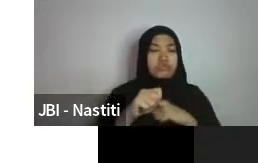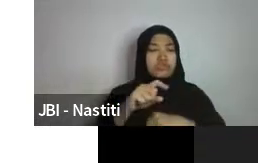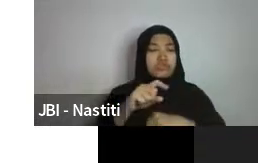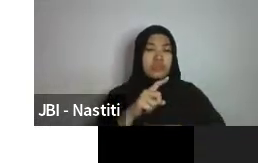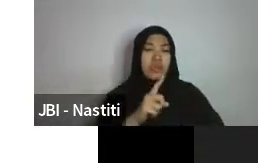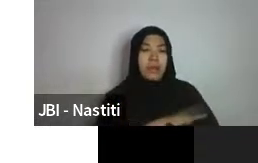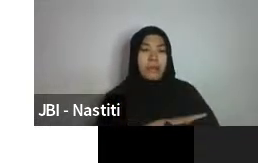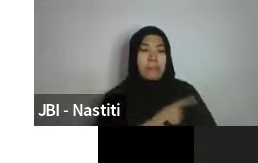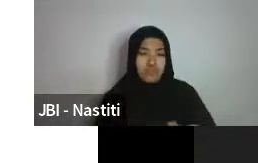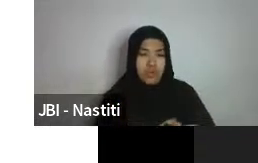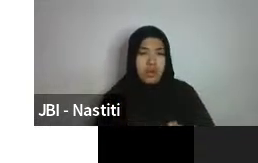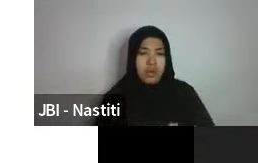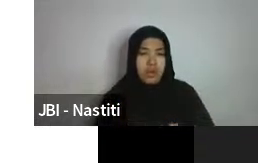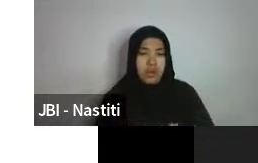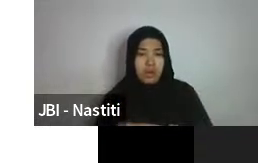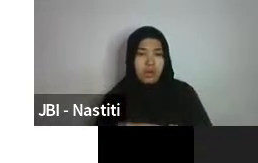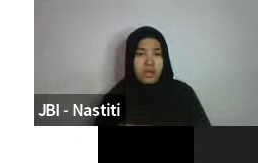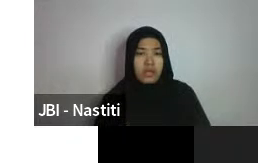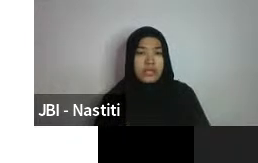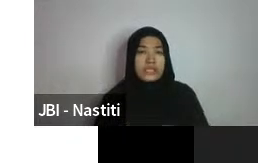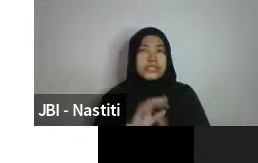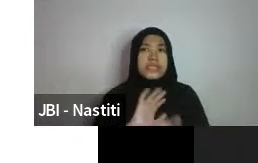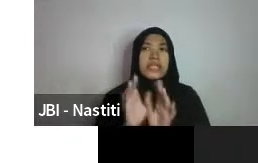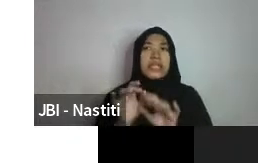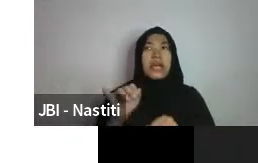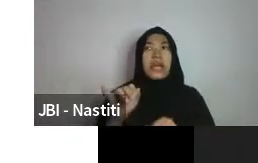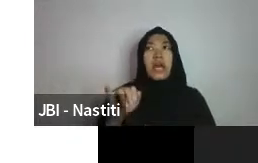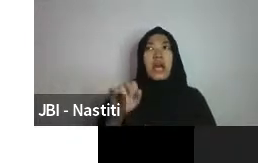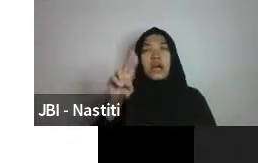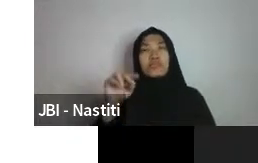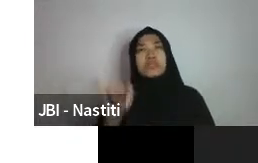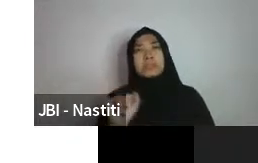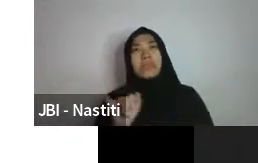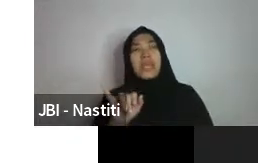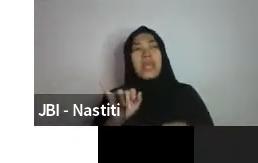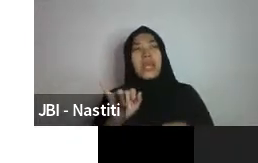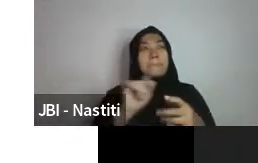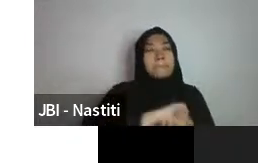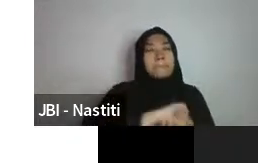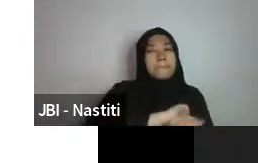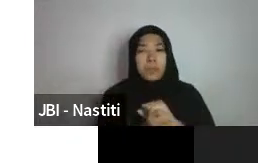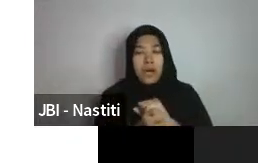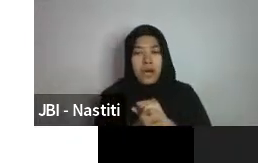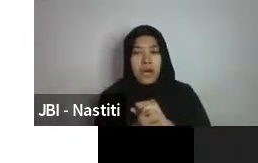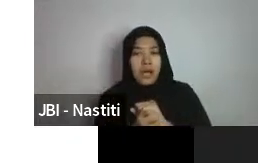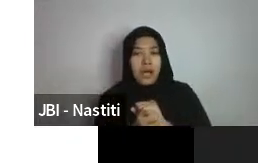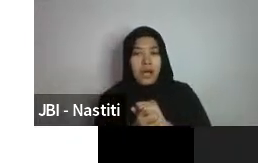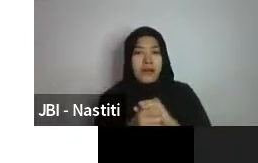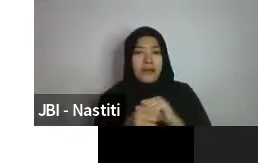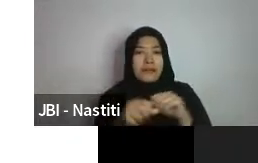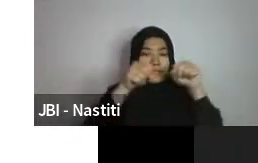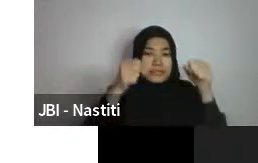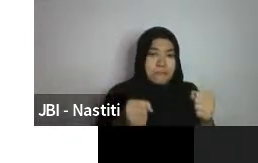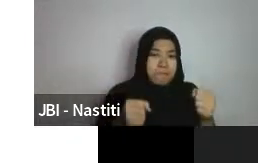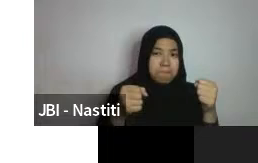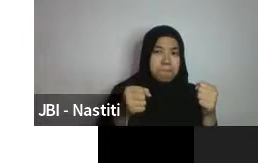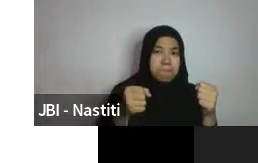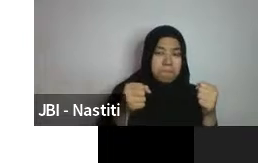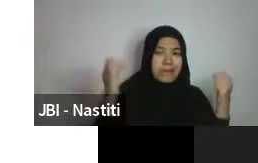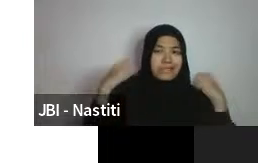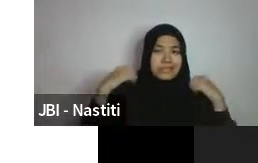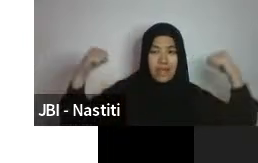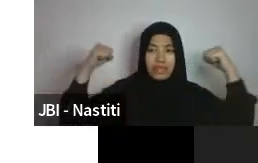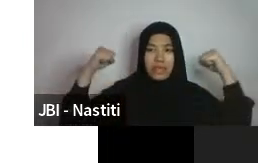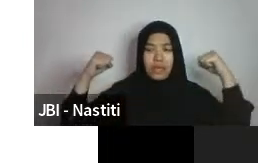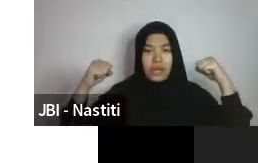medication. There is a lot more needed to help individuals with mental illness to function well in society and